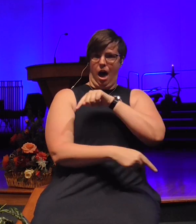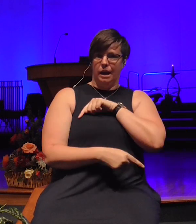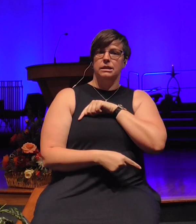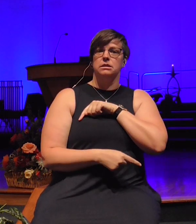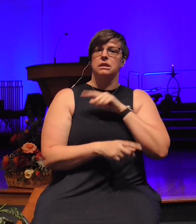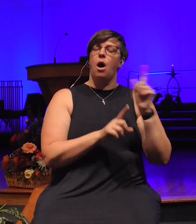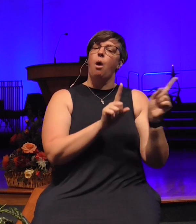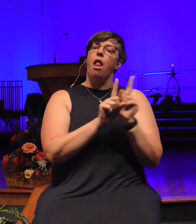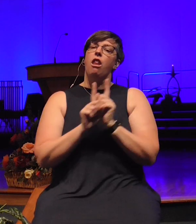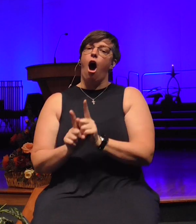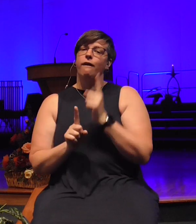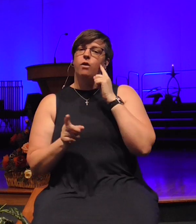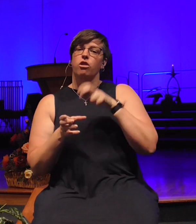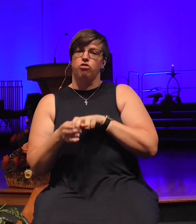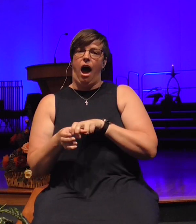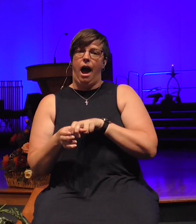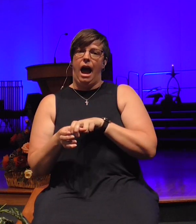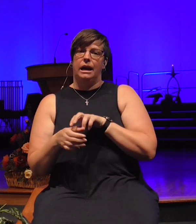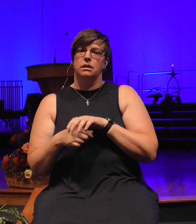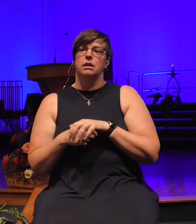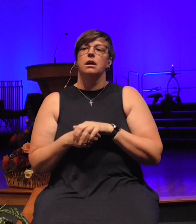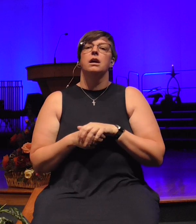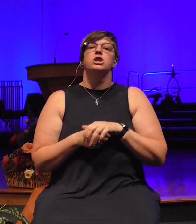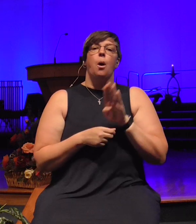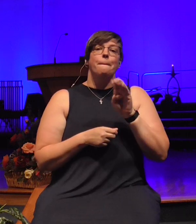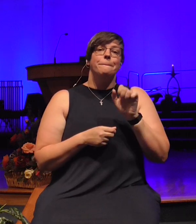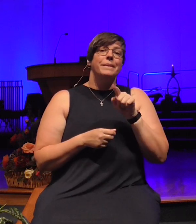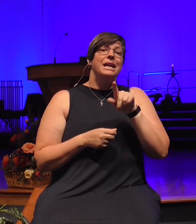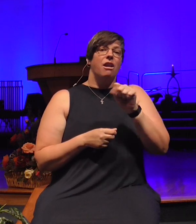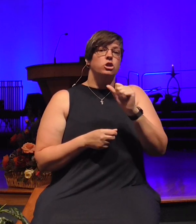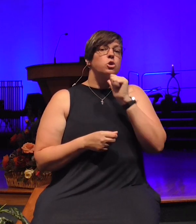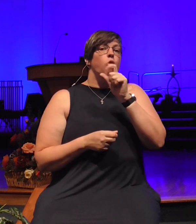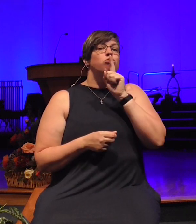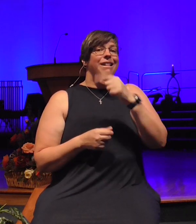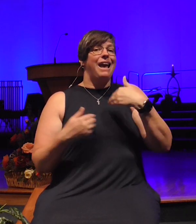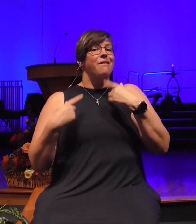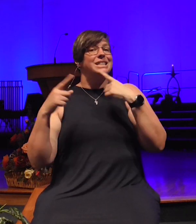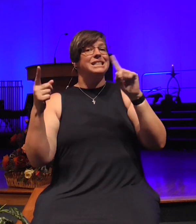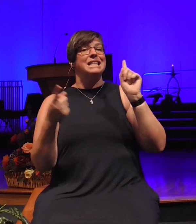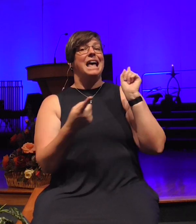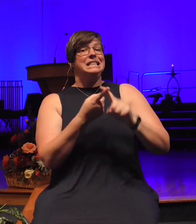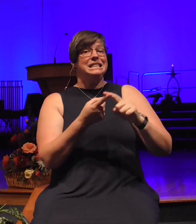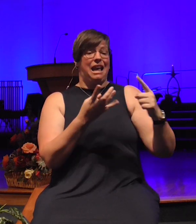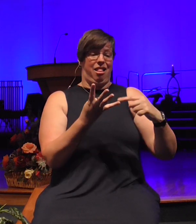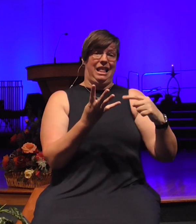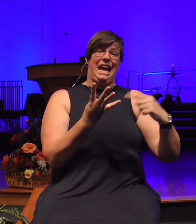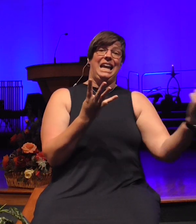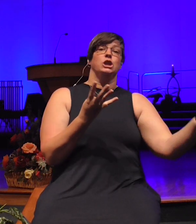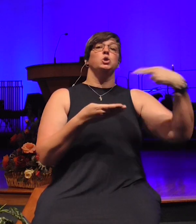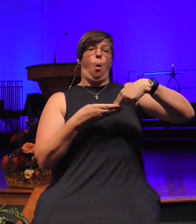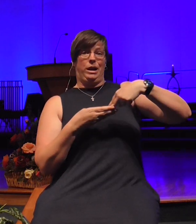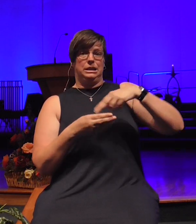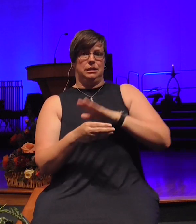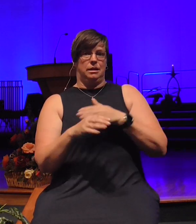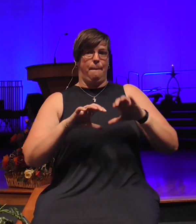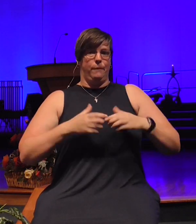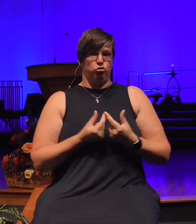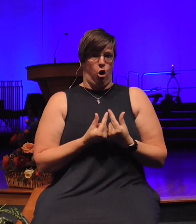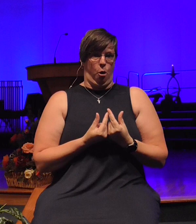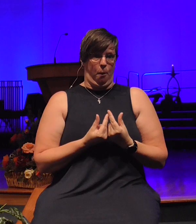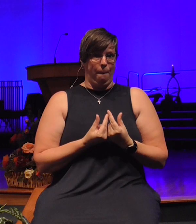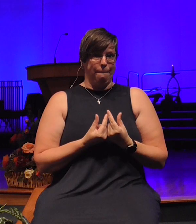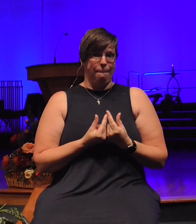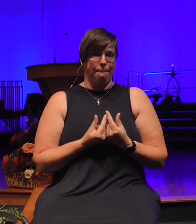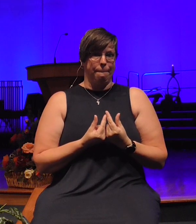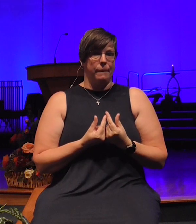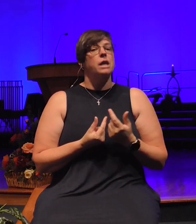the Beatles' success does not begin until Ringo enters the band. And it's his energy and his willingness to go along that helps hold all